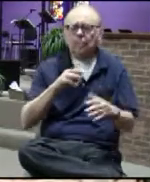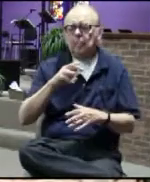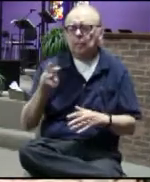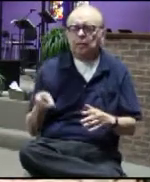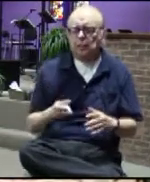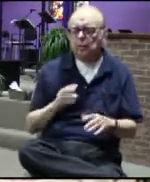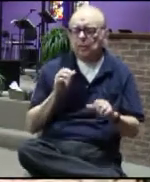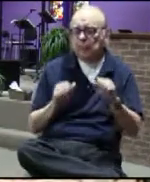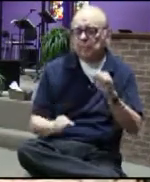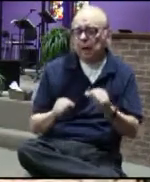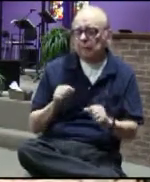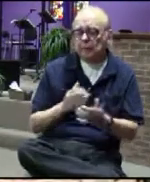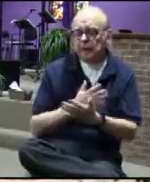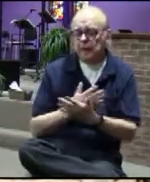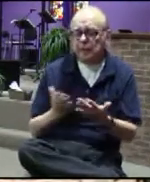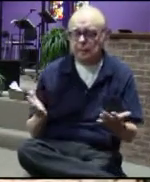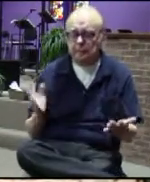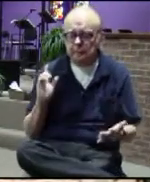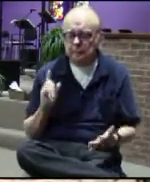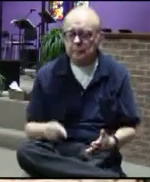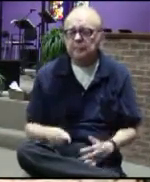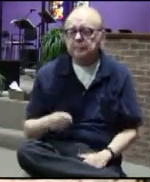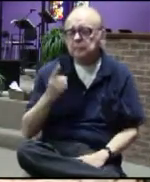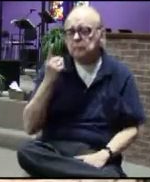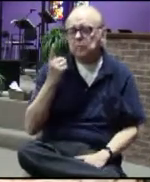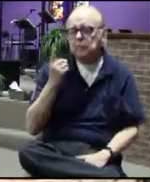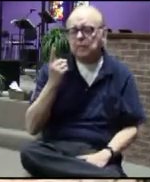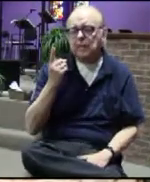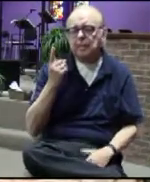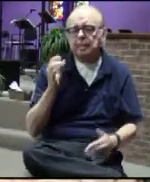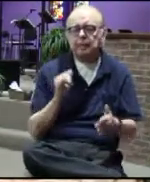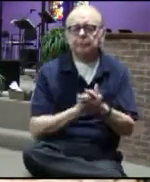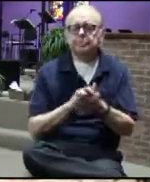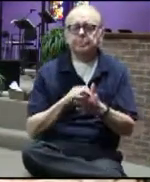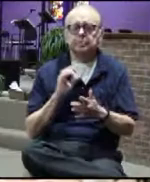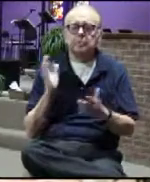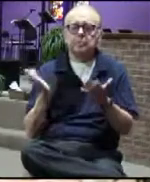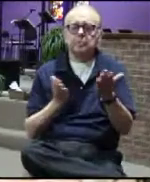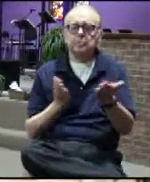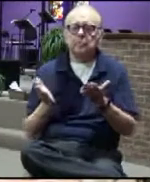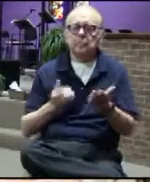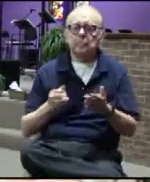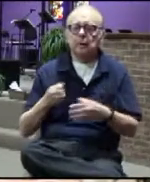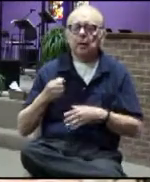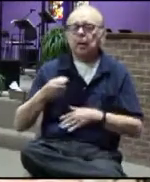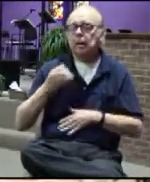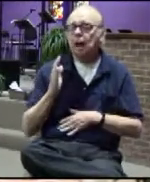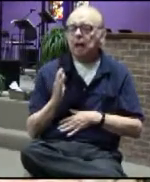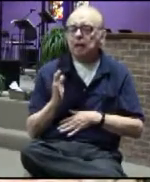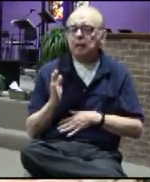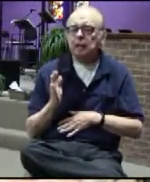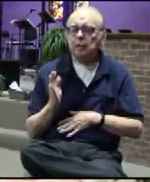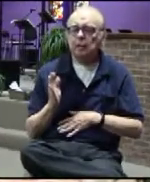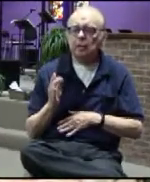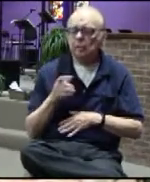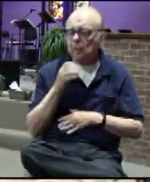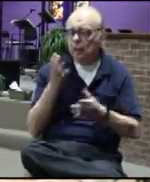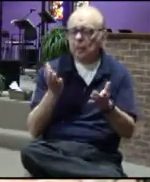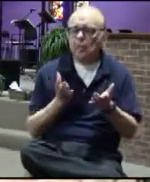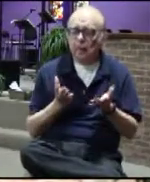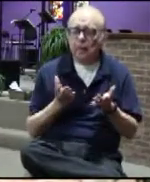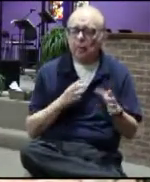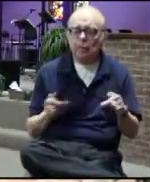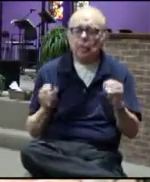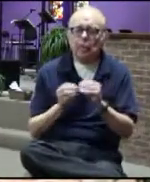the impossible, we need to understand that we serve a God who wants